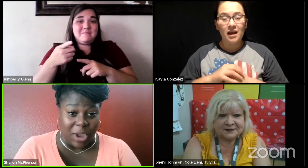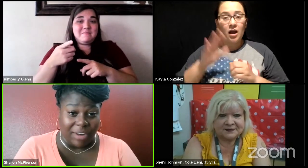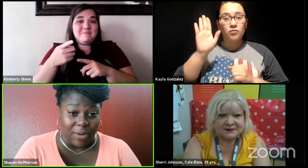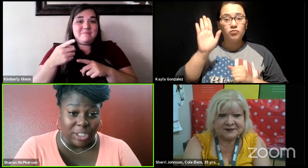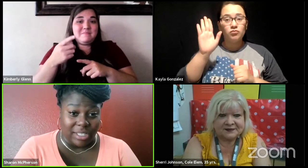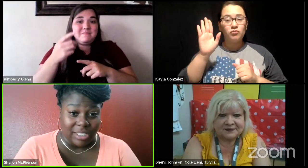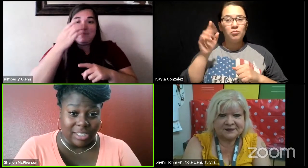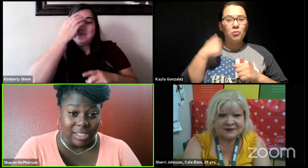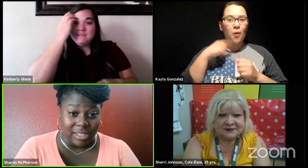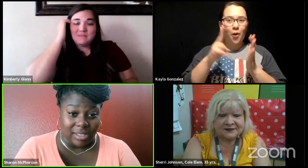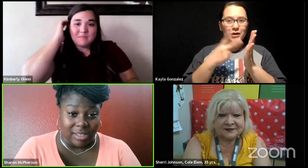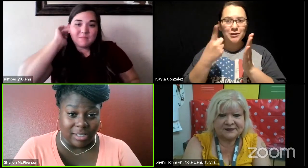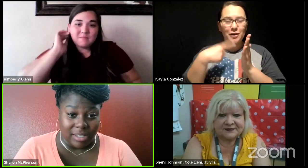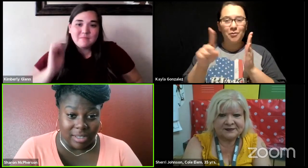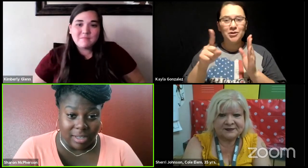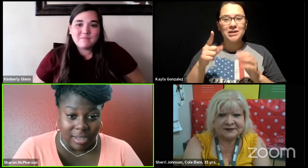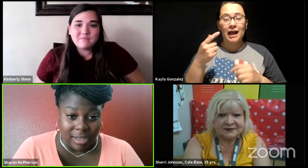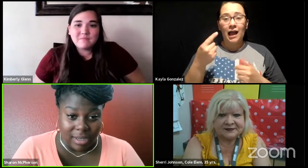Kayla, you have any questions?